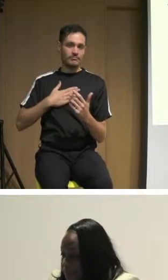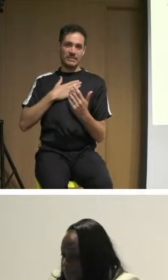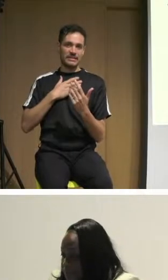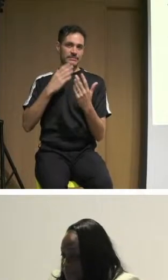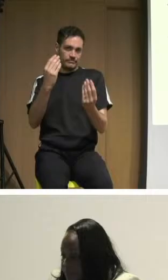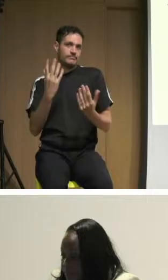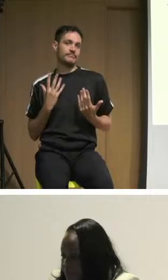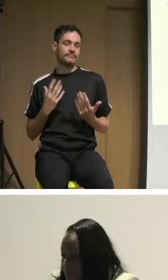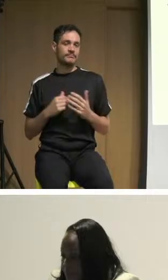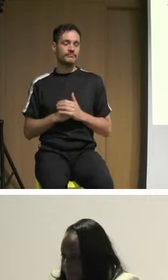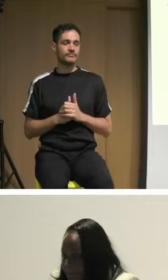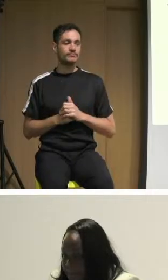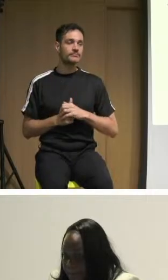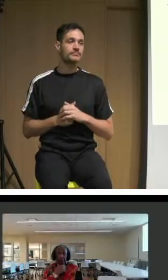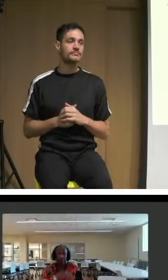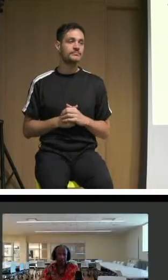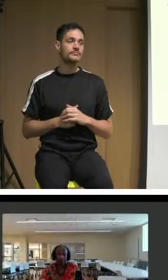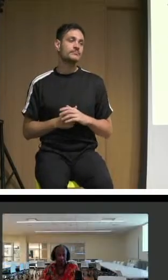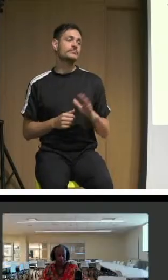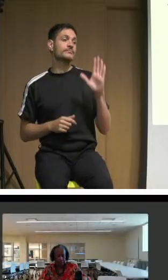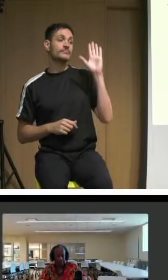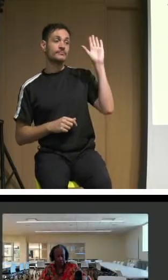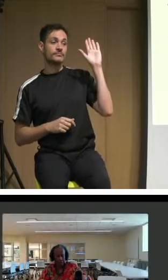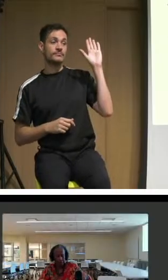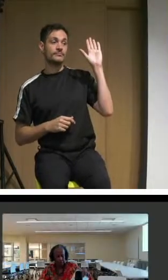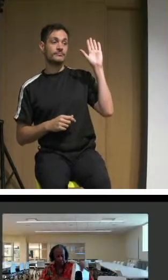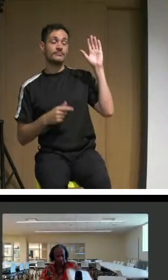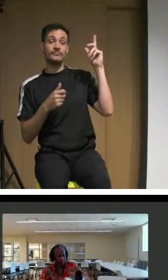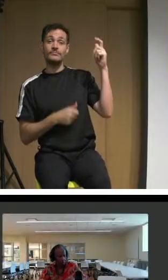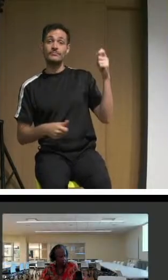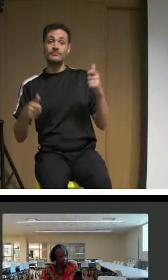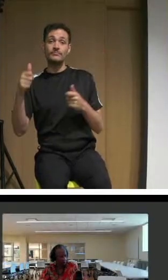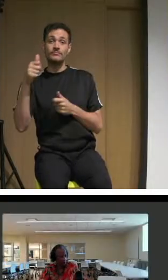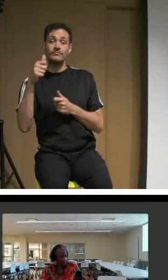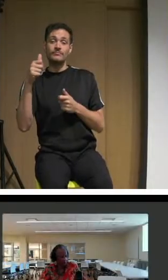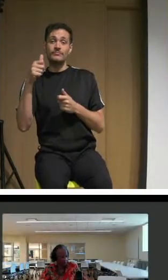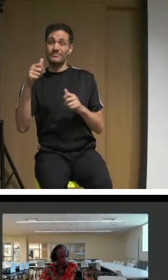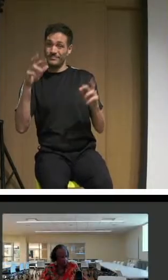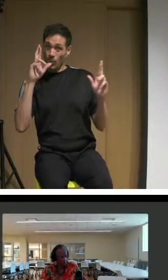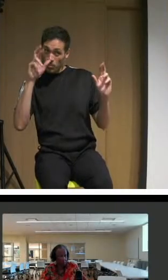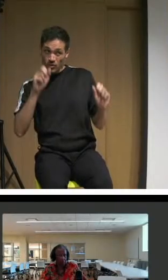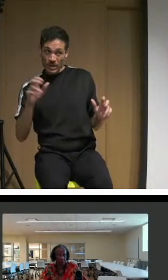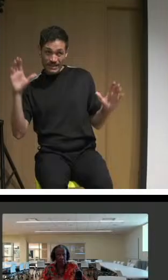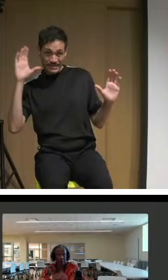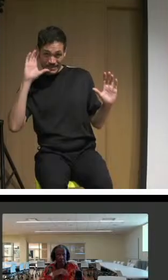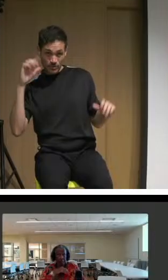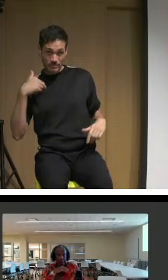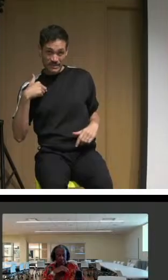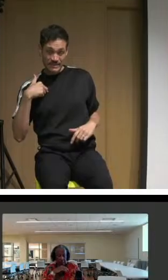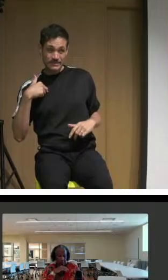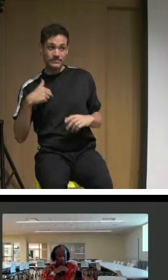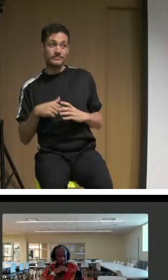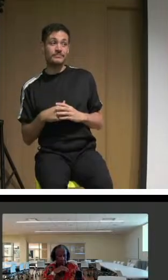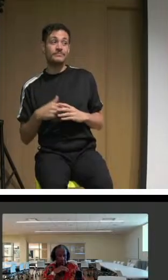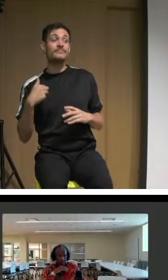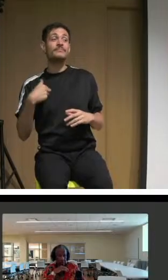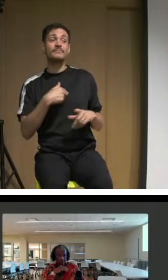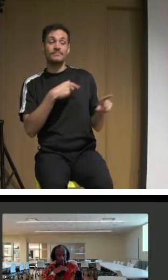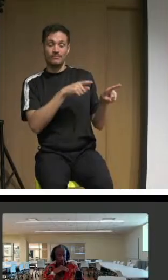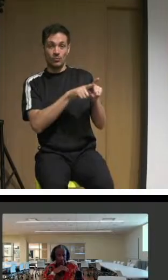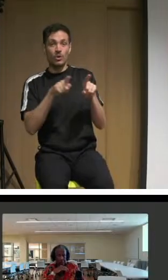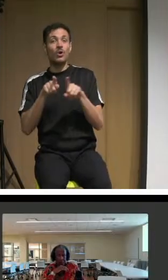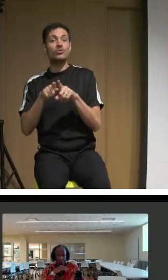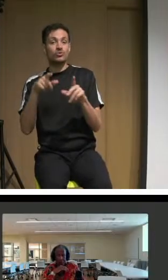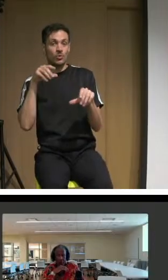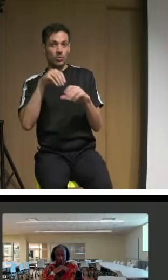Actually, Commissioner, Madam Chair, if I may, and I hope you can hear me, We are also in the review of